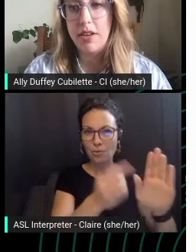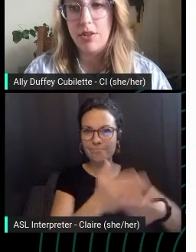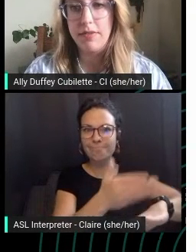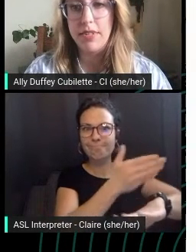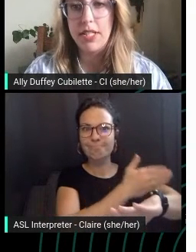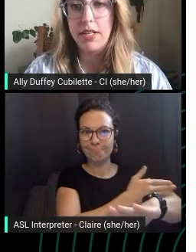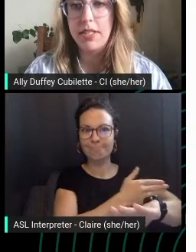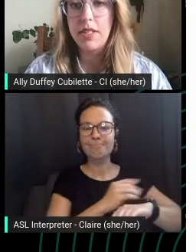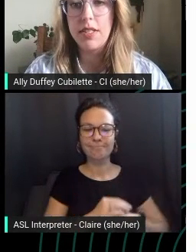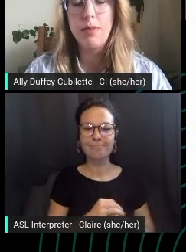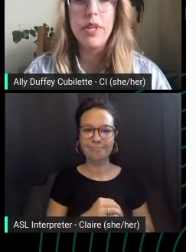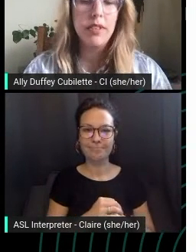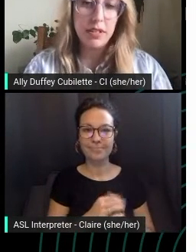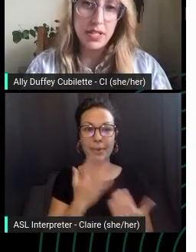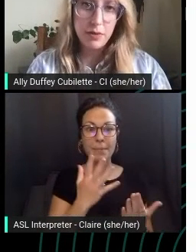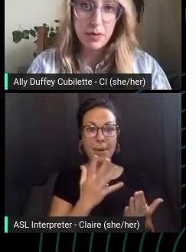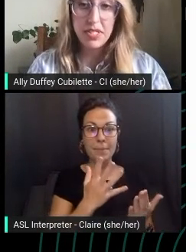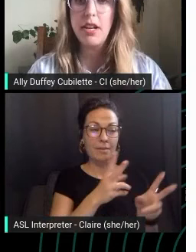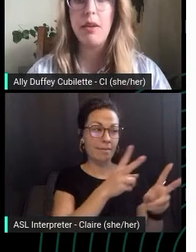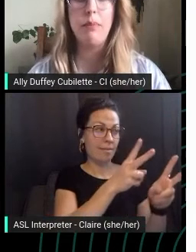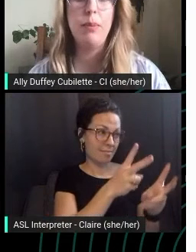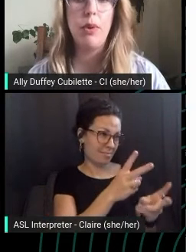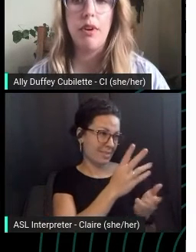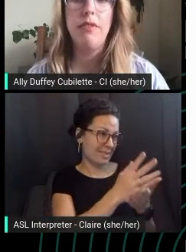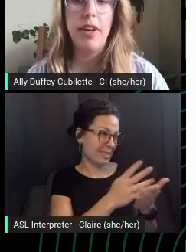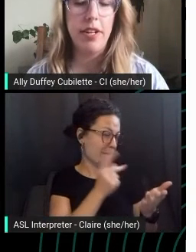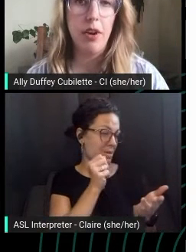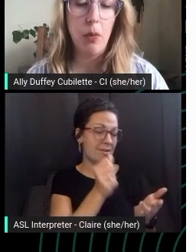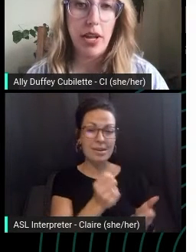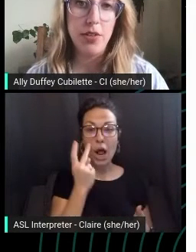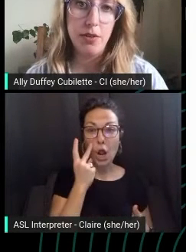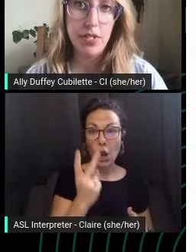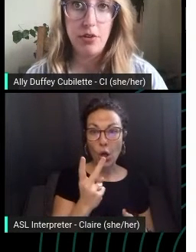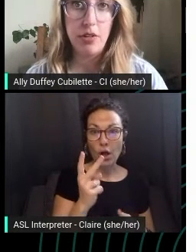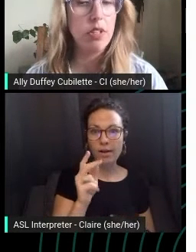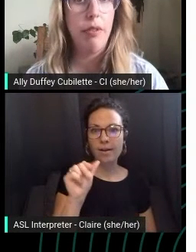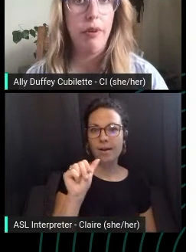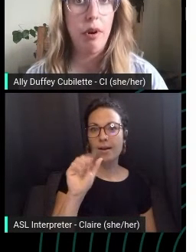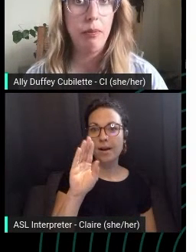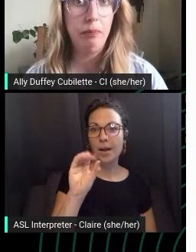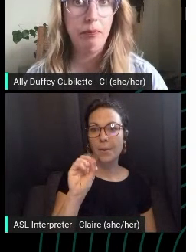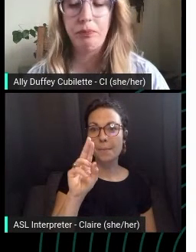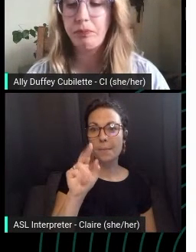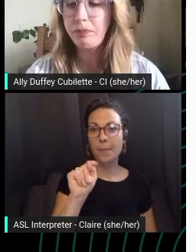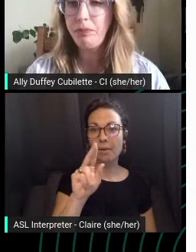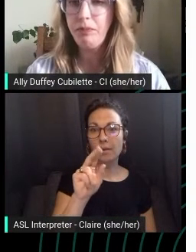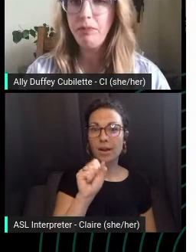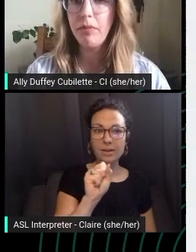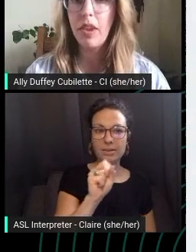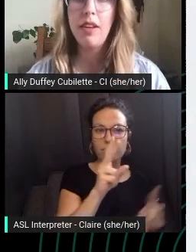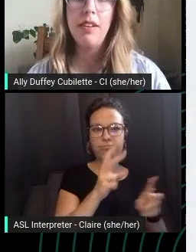across sections of the site. Since we can see from this data, people aren't finding their way to those sections on their own.